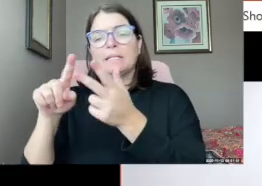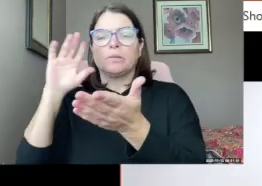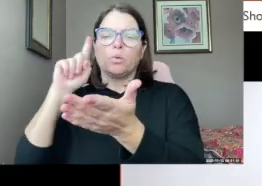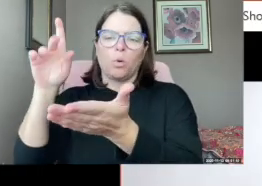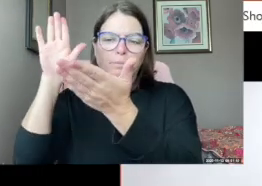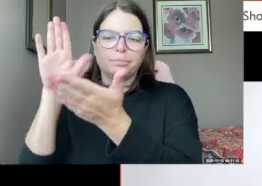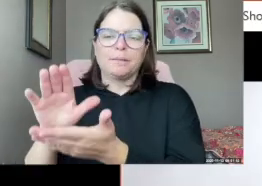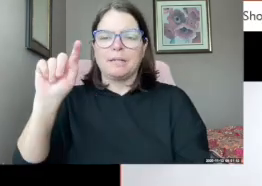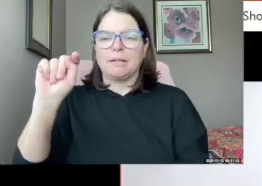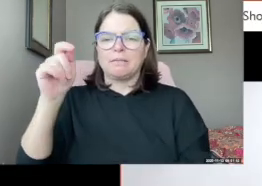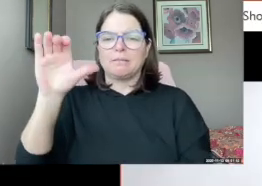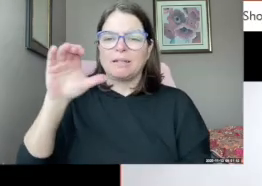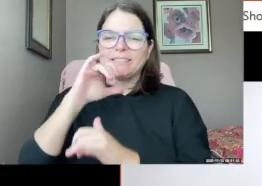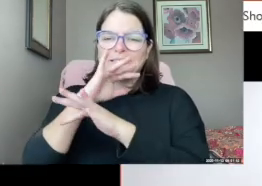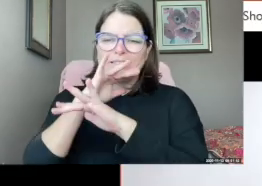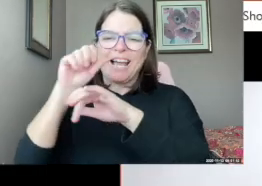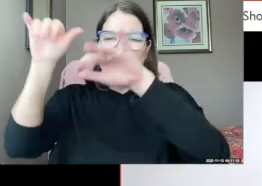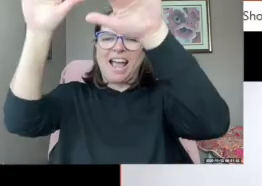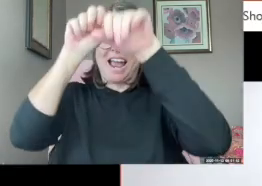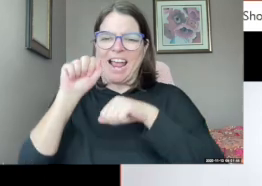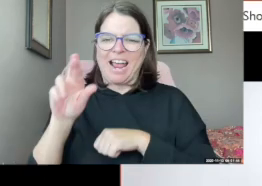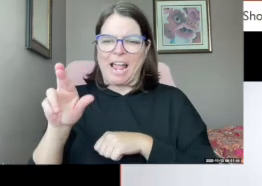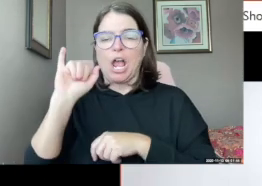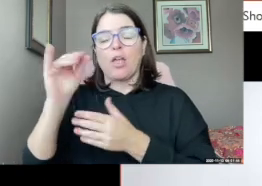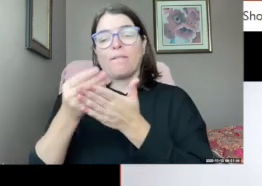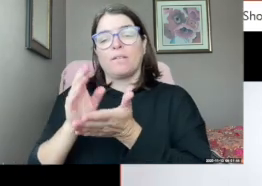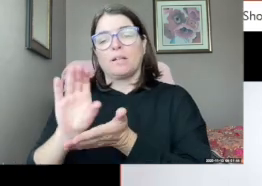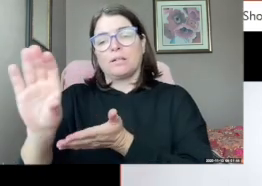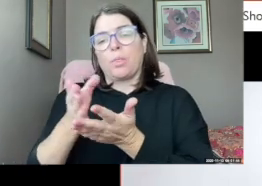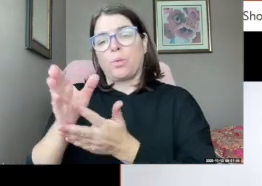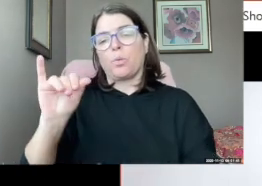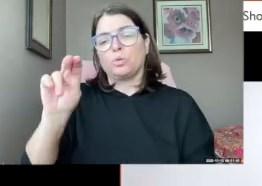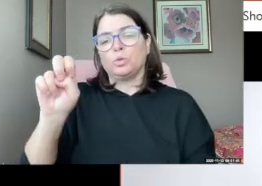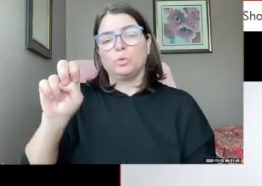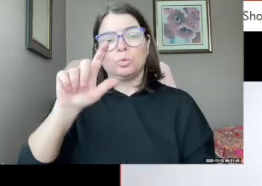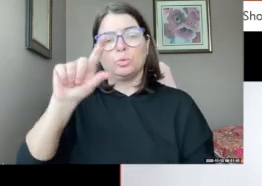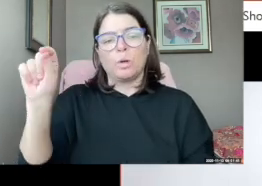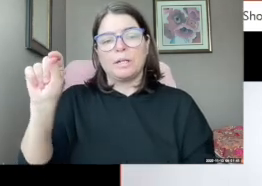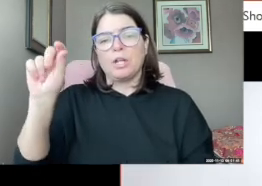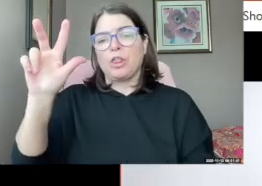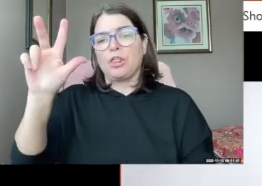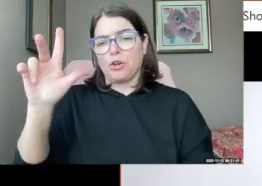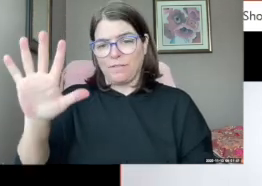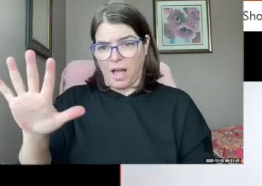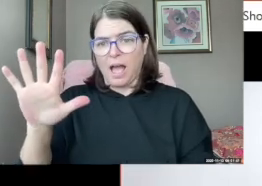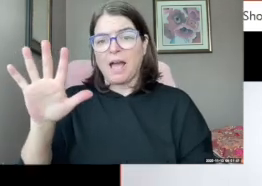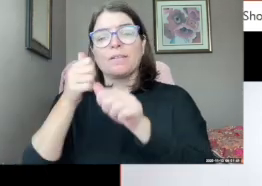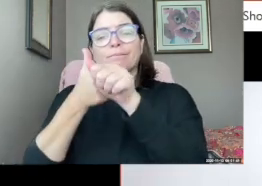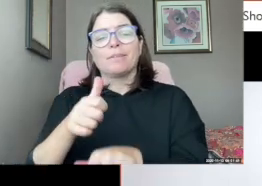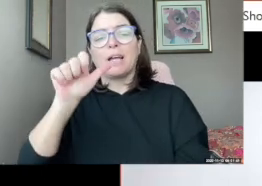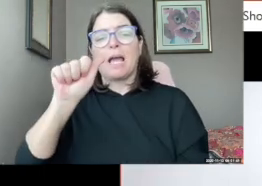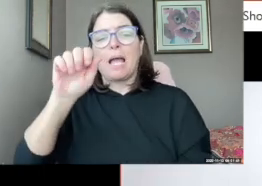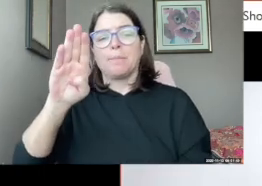criteria pollutants. It is funded through June 2035 under Assembly Bill 126.